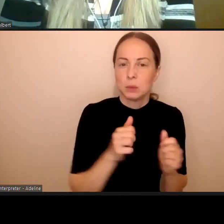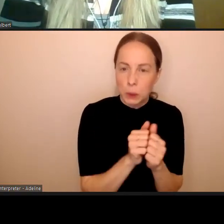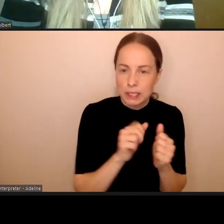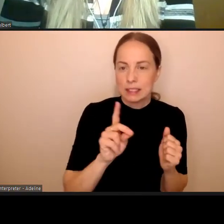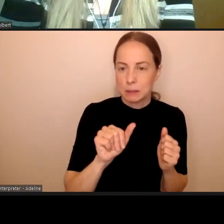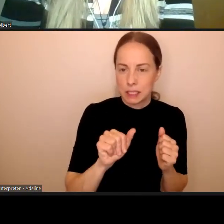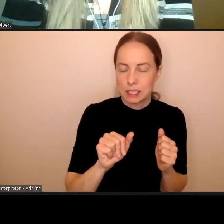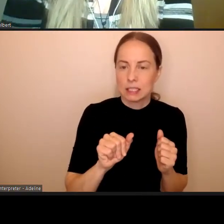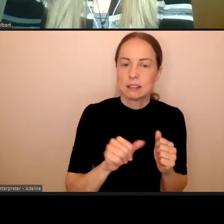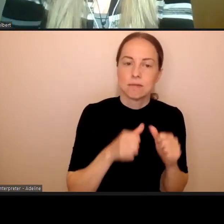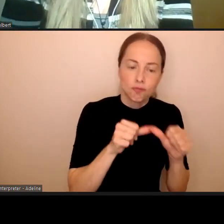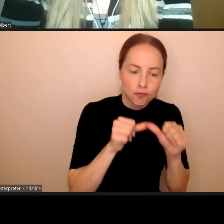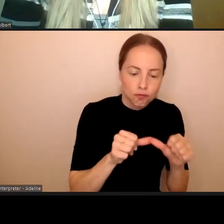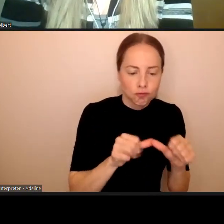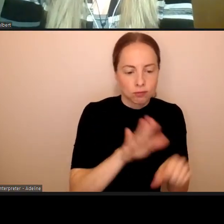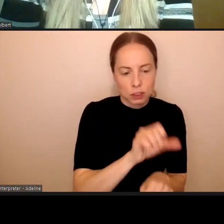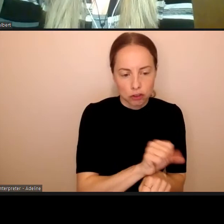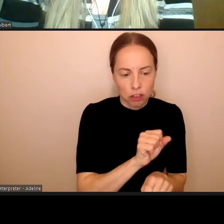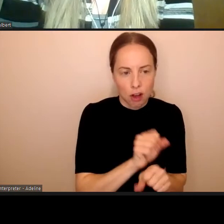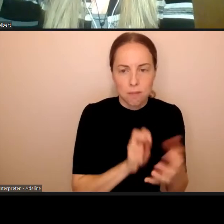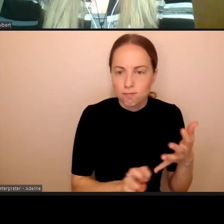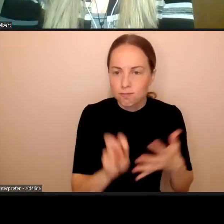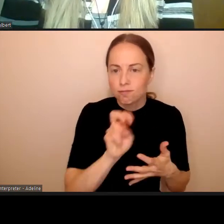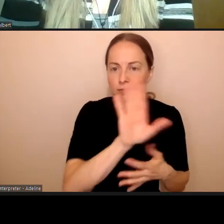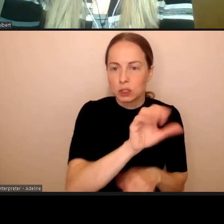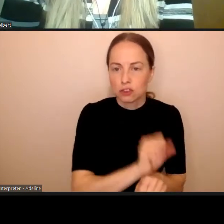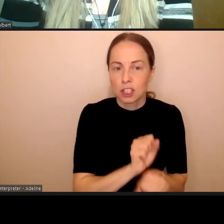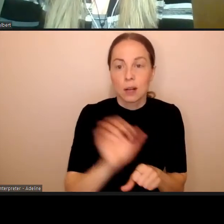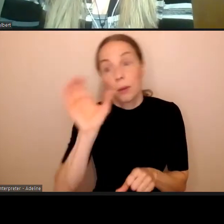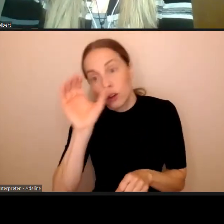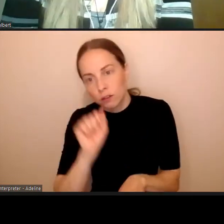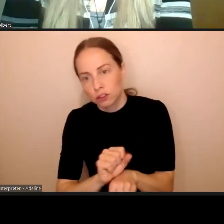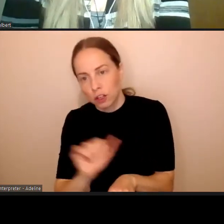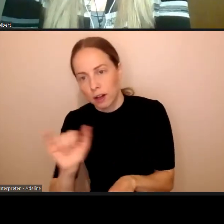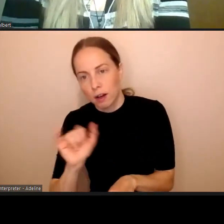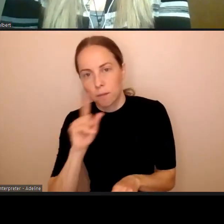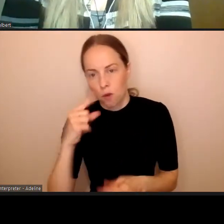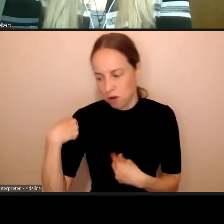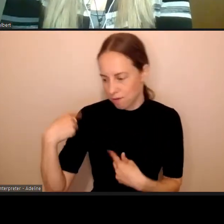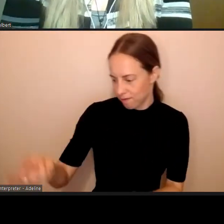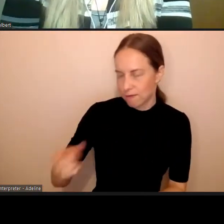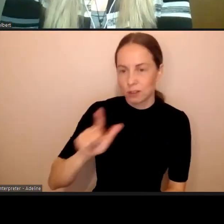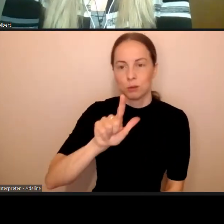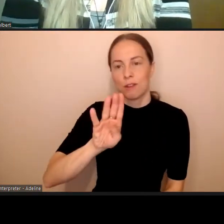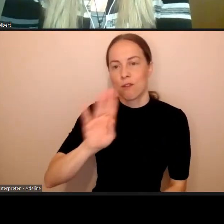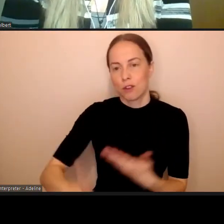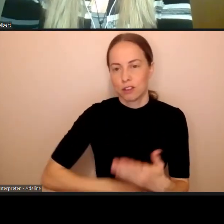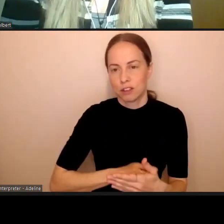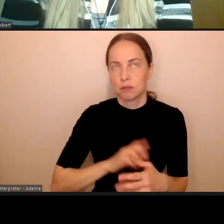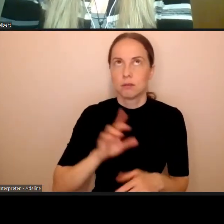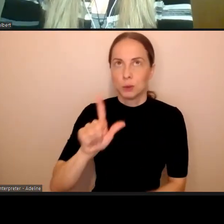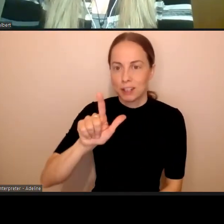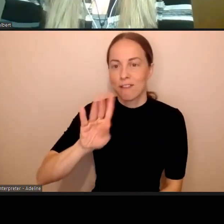and advance within their jobs, and also look for jobs too, for the last 24 years.